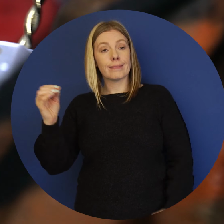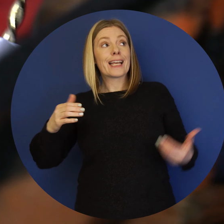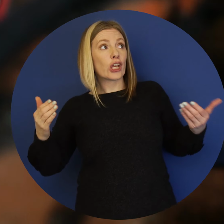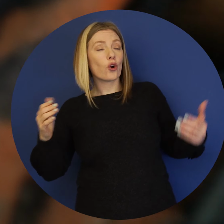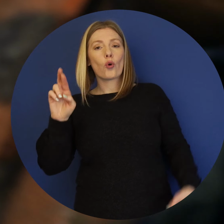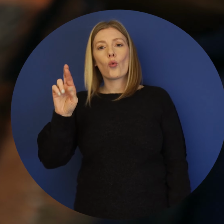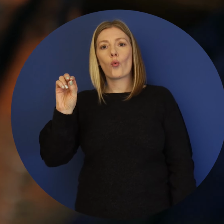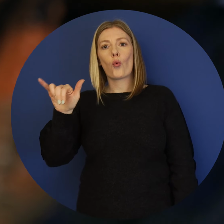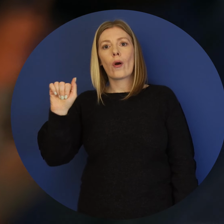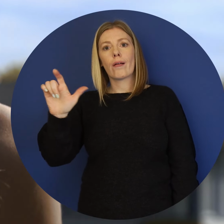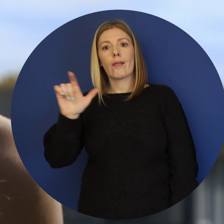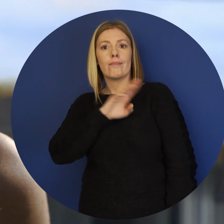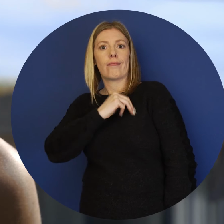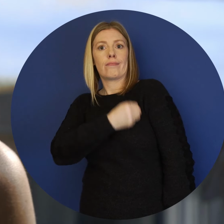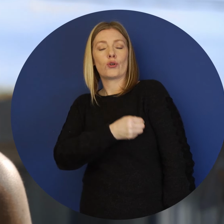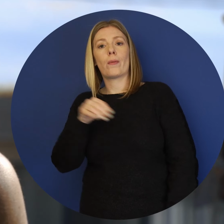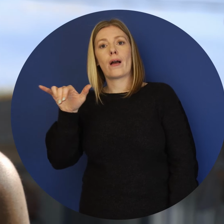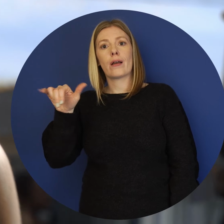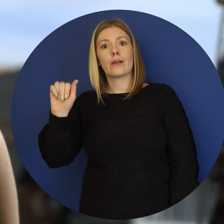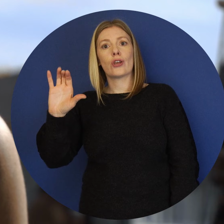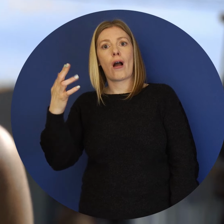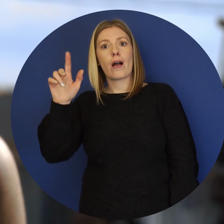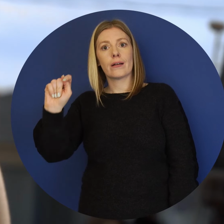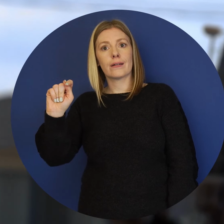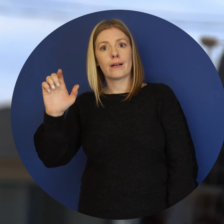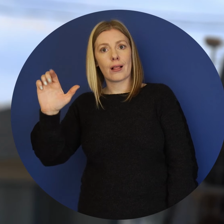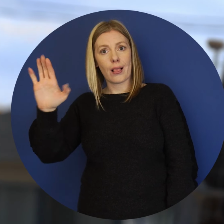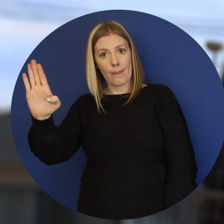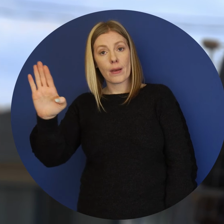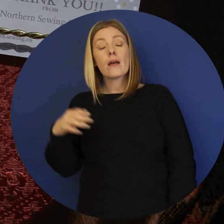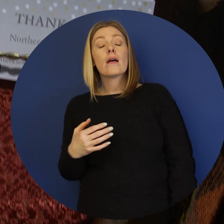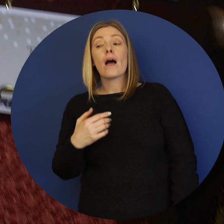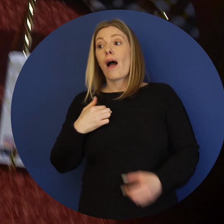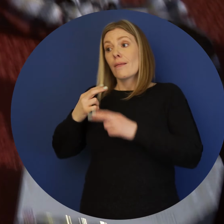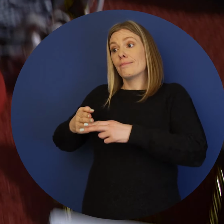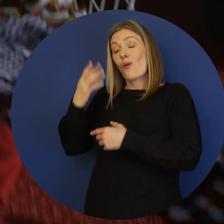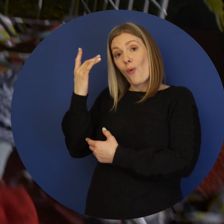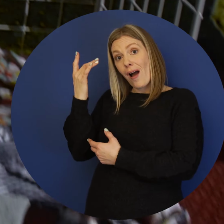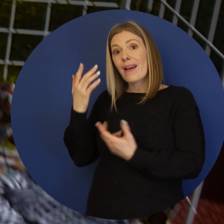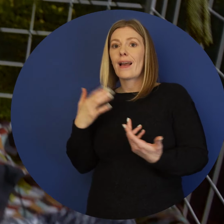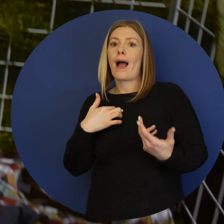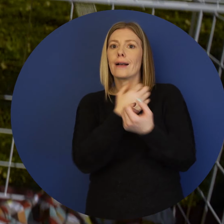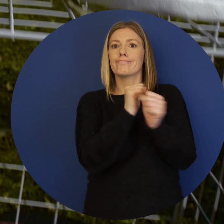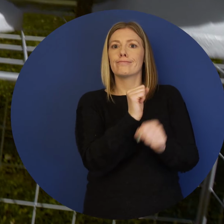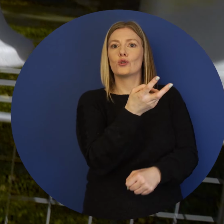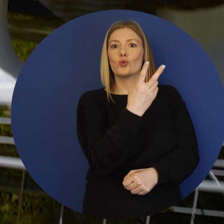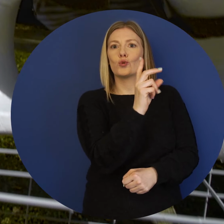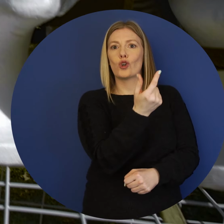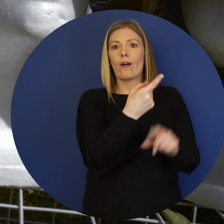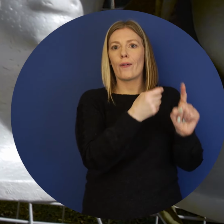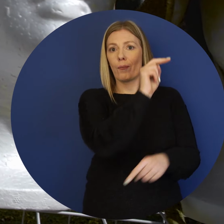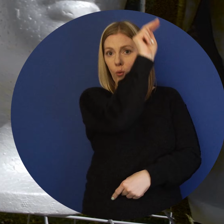So, my name came from my puppies because they're both rescues from up north. So, I started my business with starting to sew